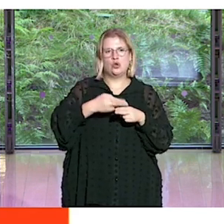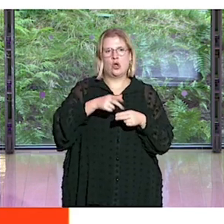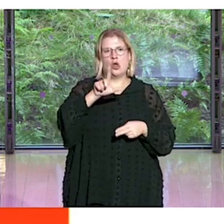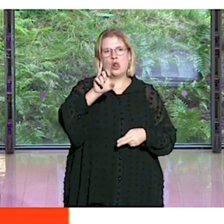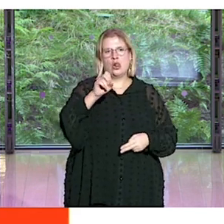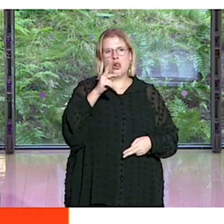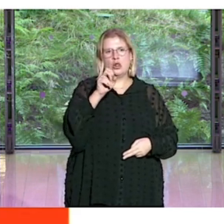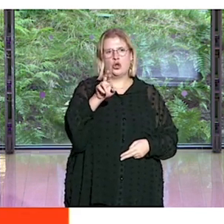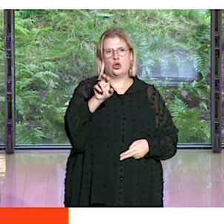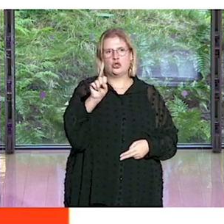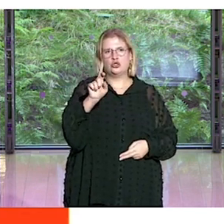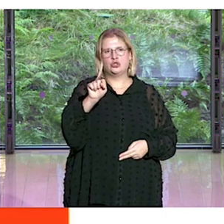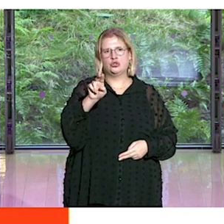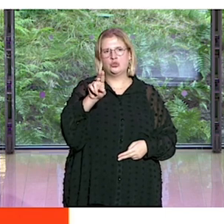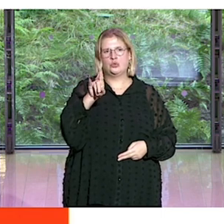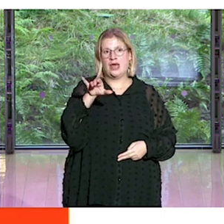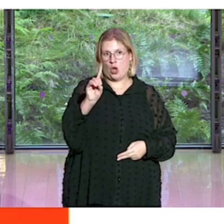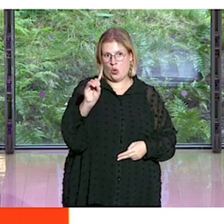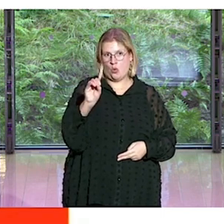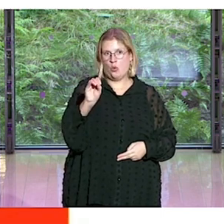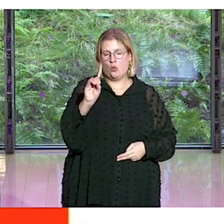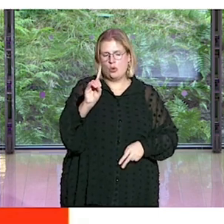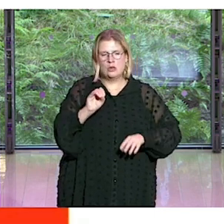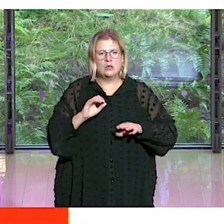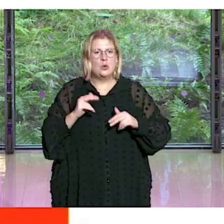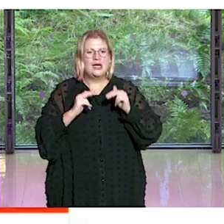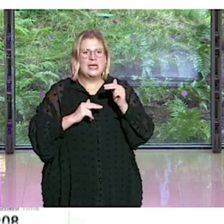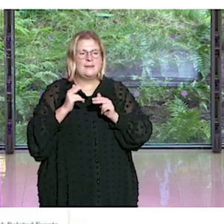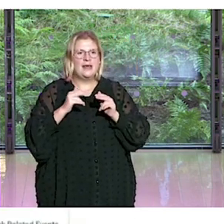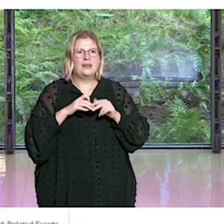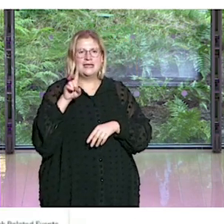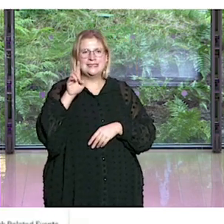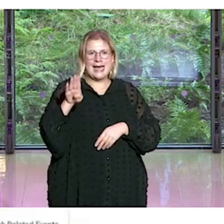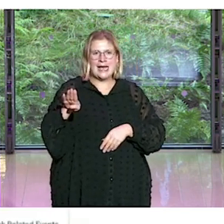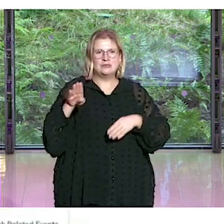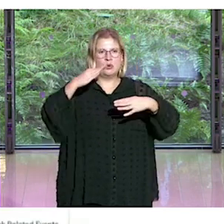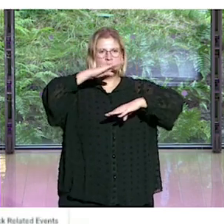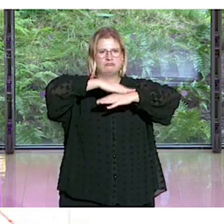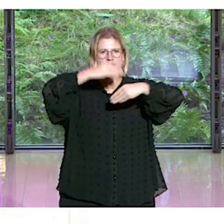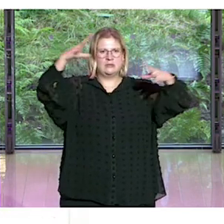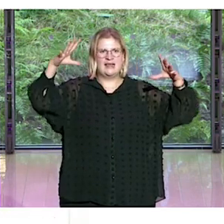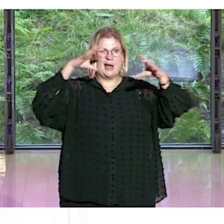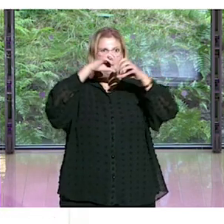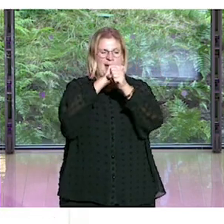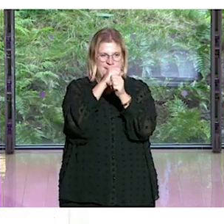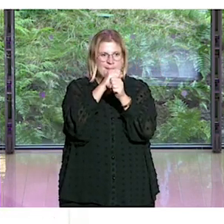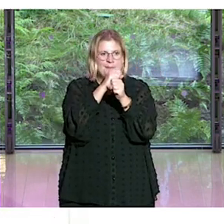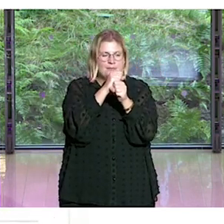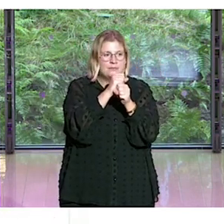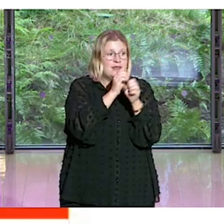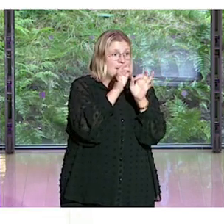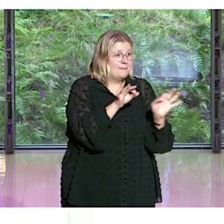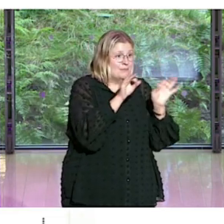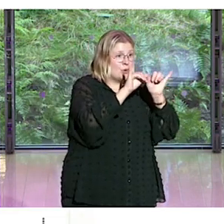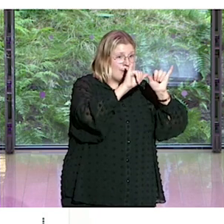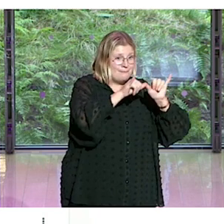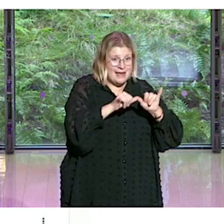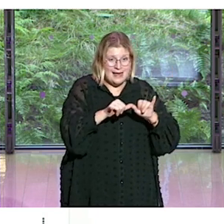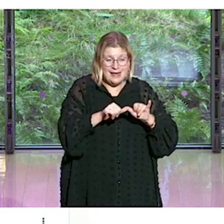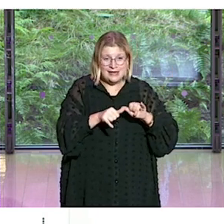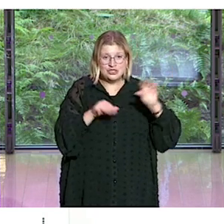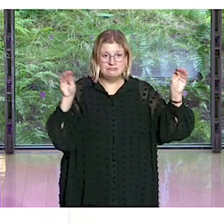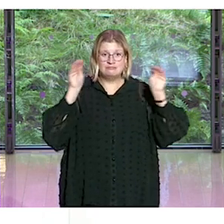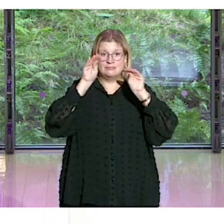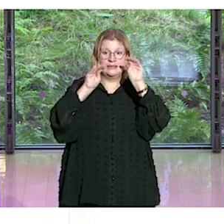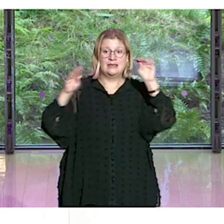Studio. We build these dashboards that consolidate a lot of the key metrics, make